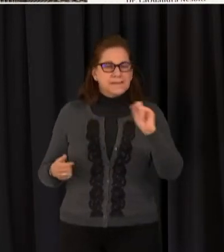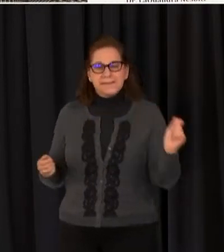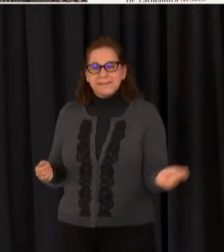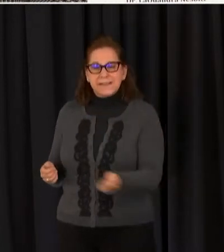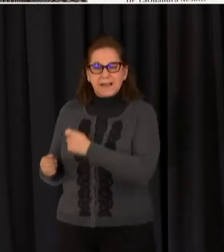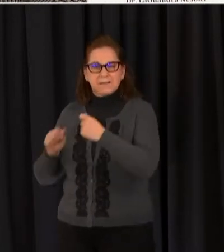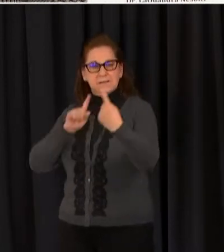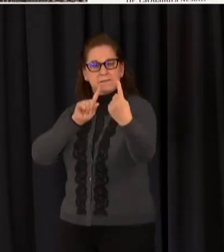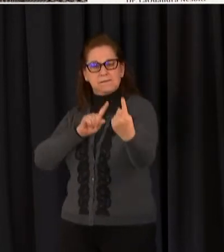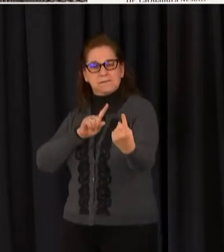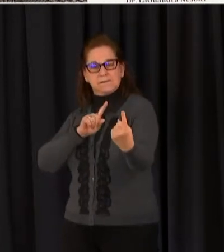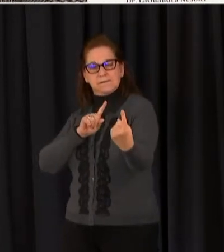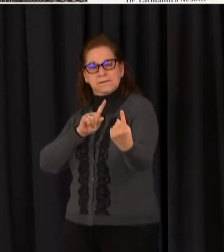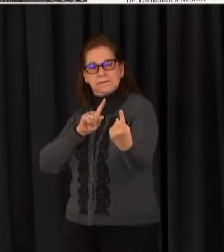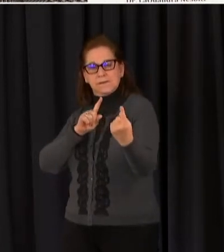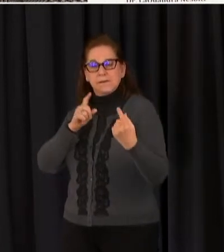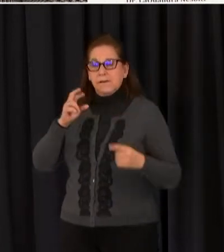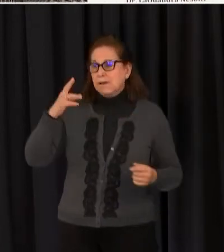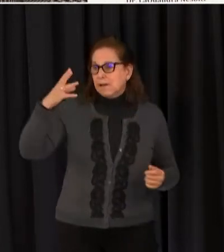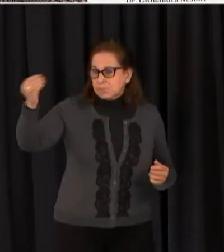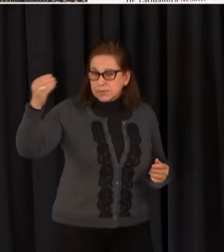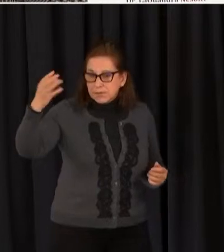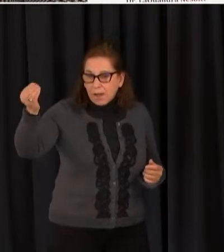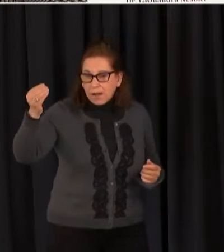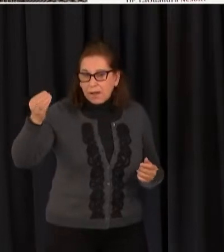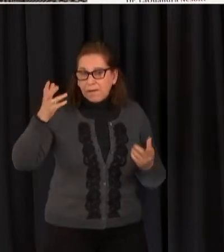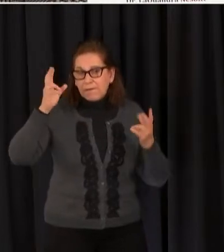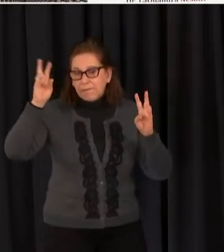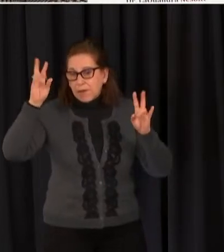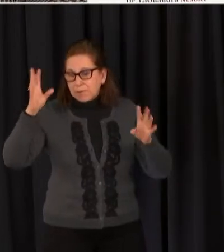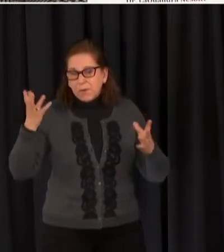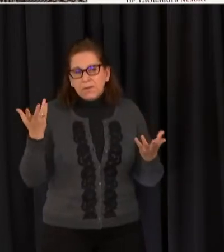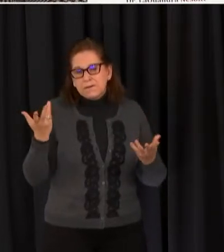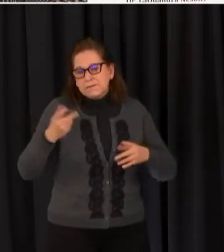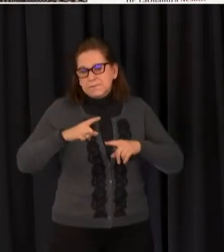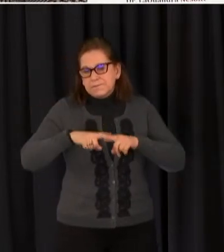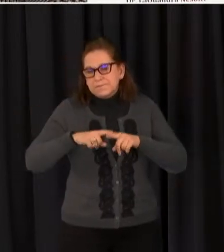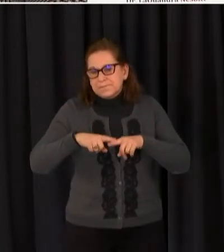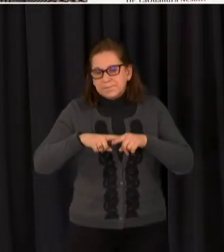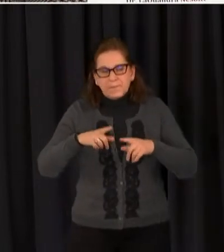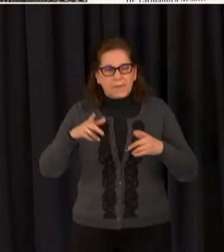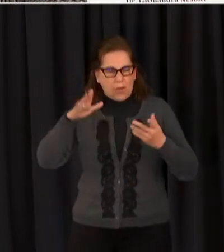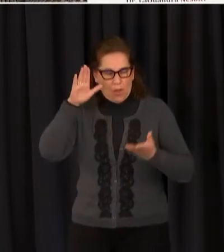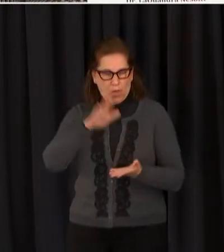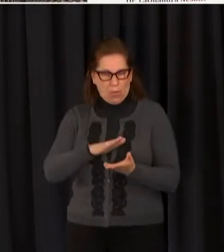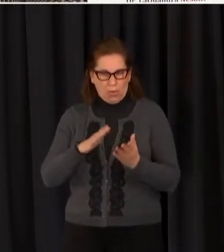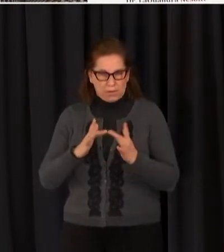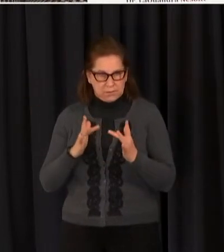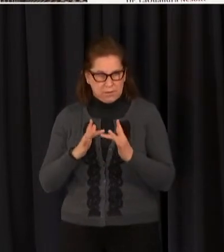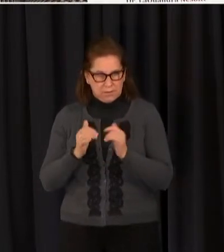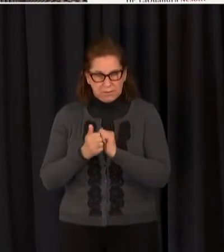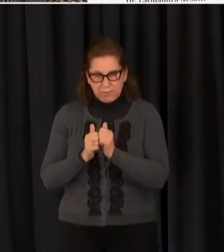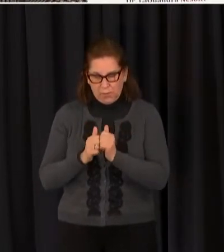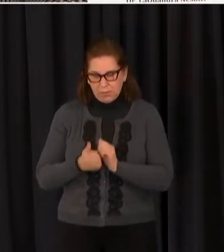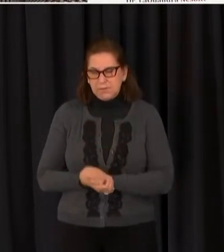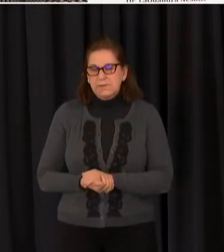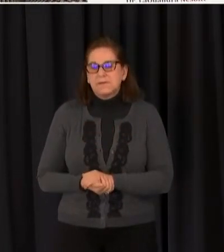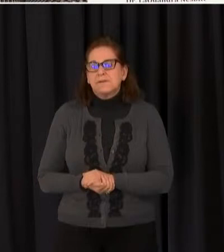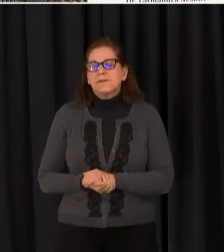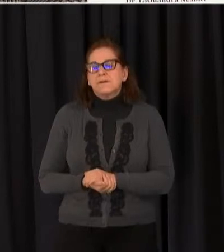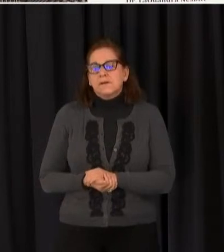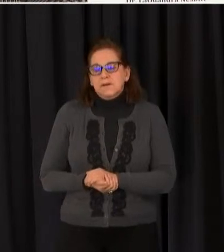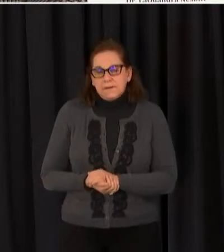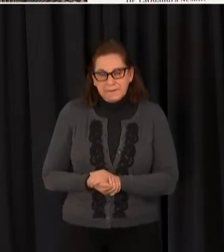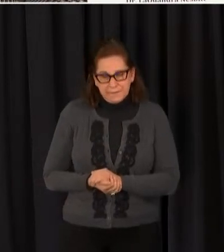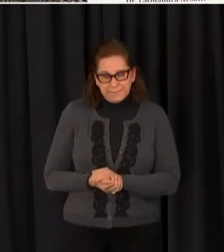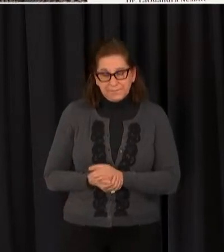outdoors, which tends to be consistent with the majority of sports that happen in the spring season in high schools. Moderate to high